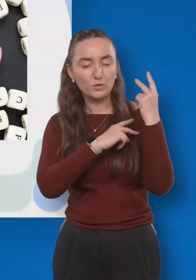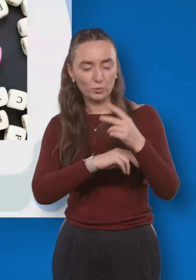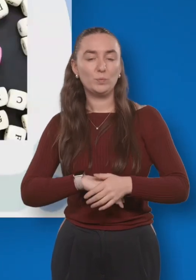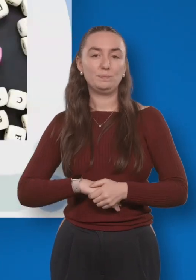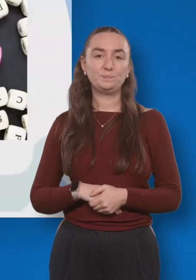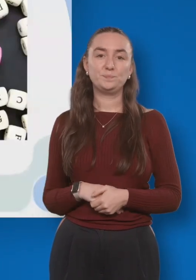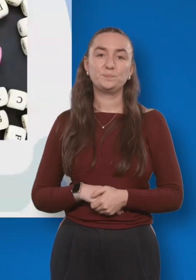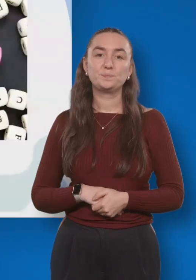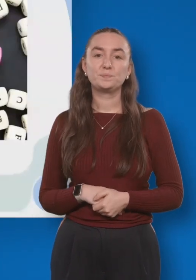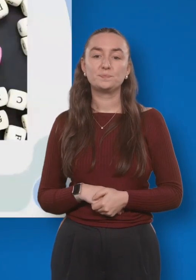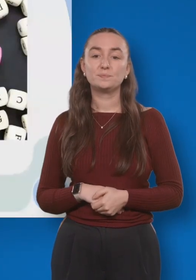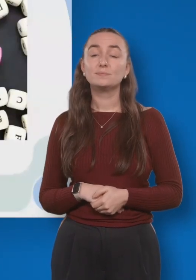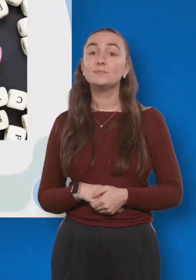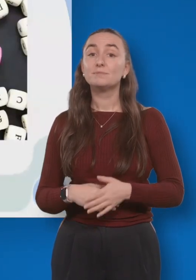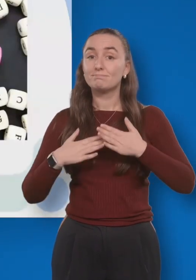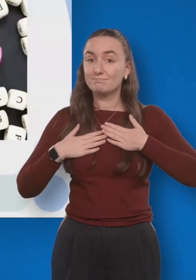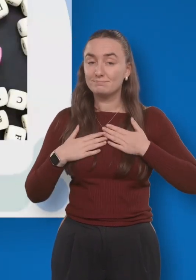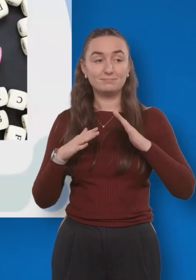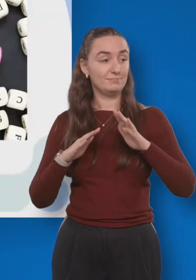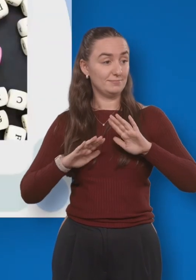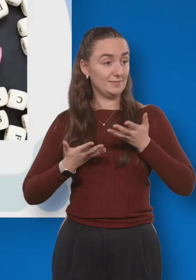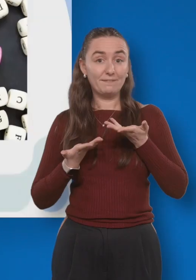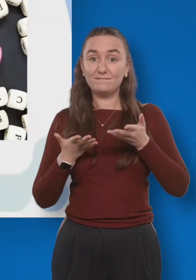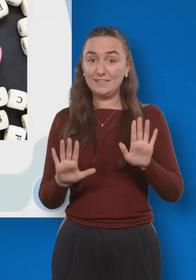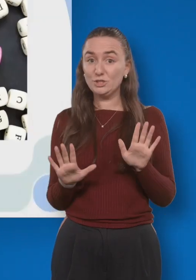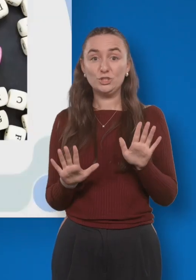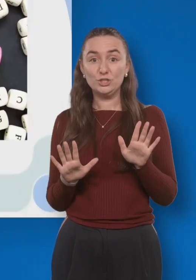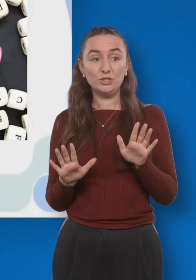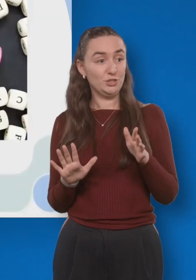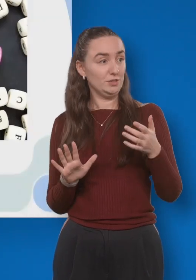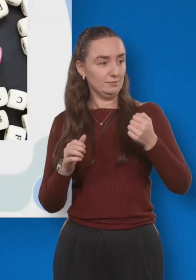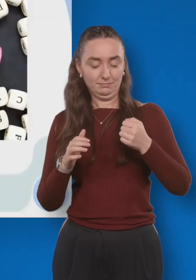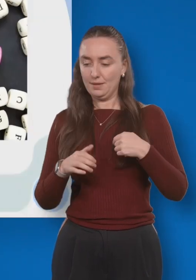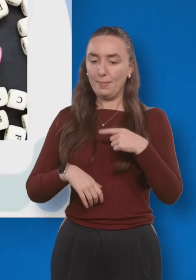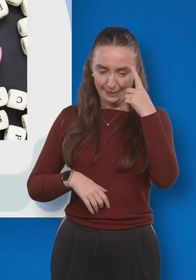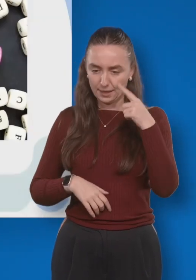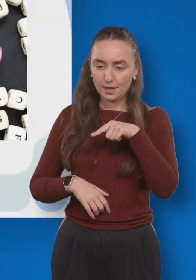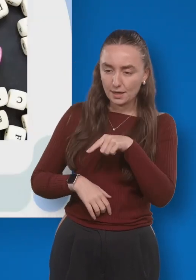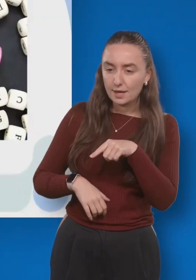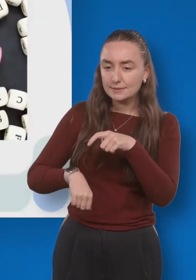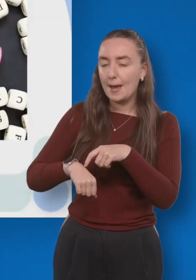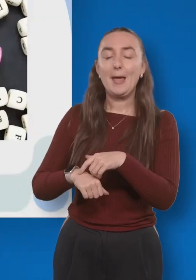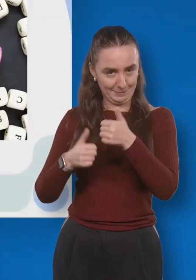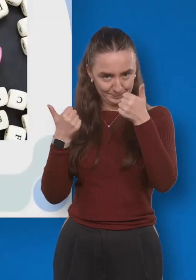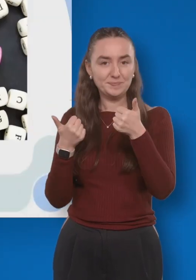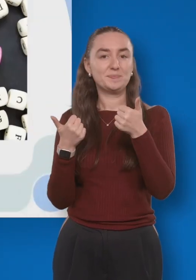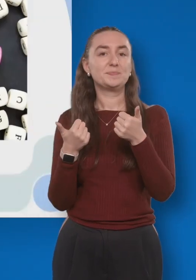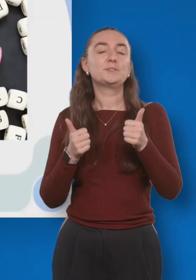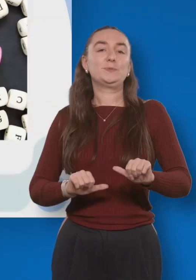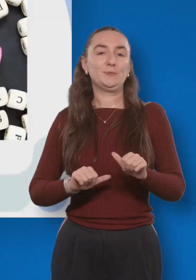So that's it from me in sharing with you what we have done. I think we're we're on track time-wise.